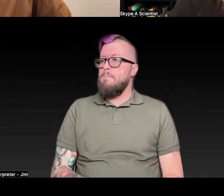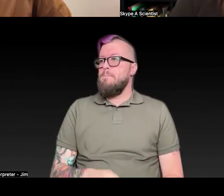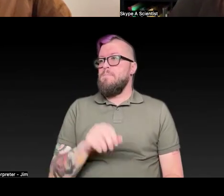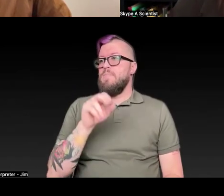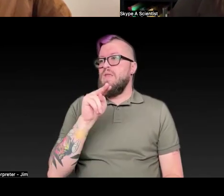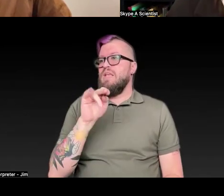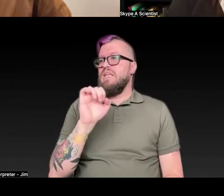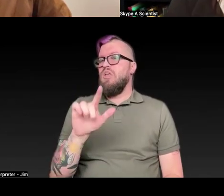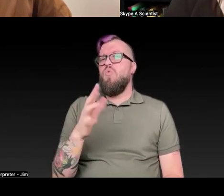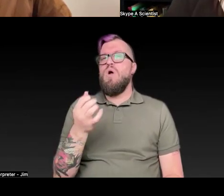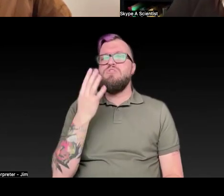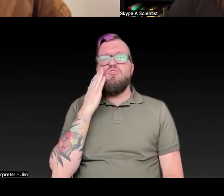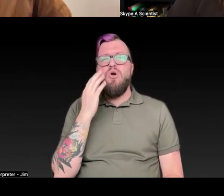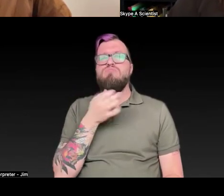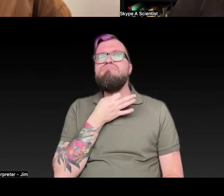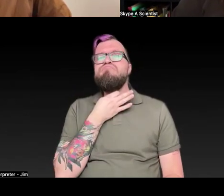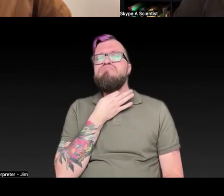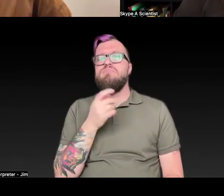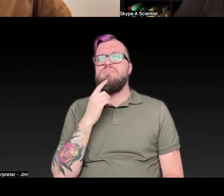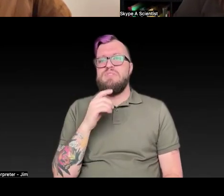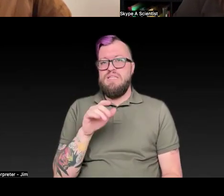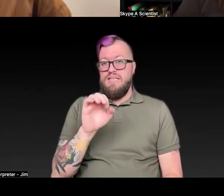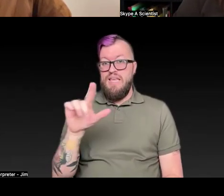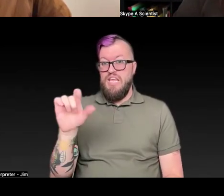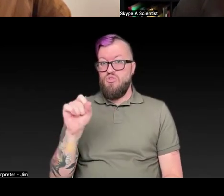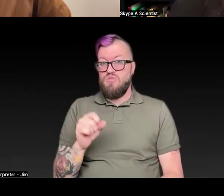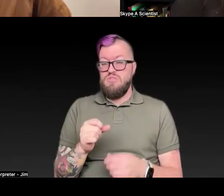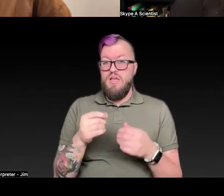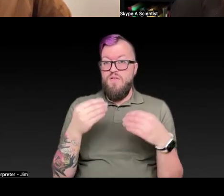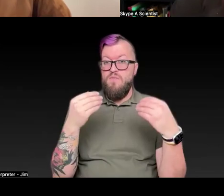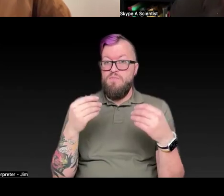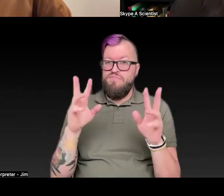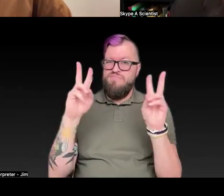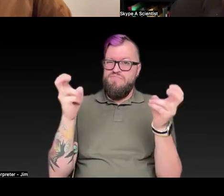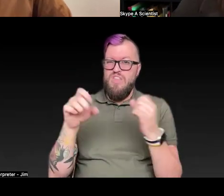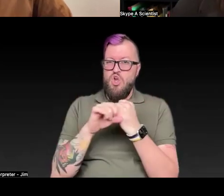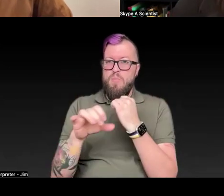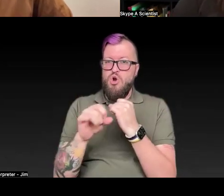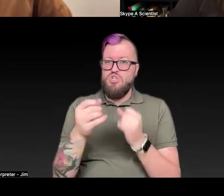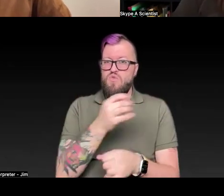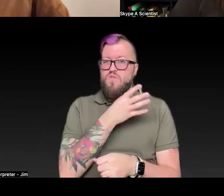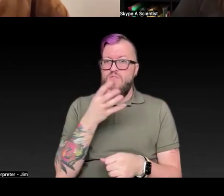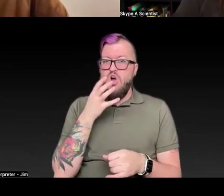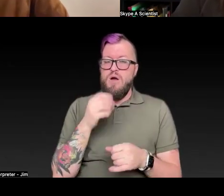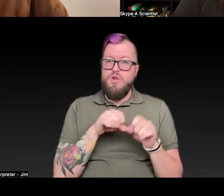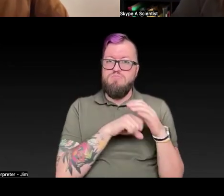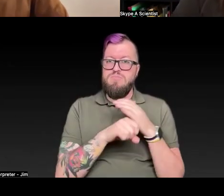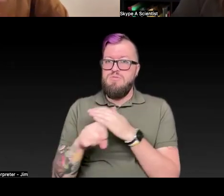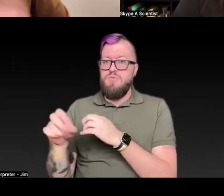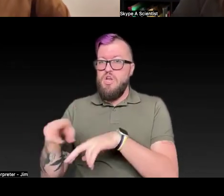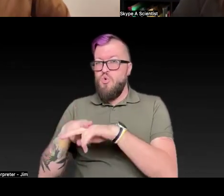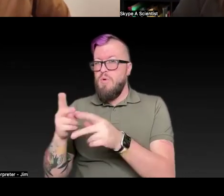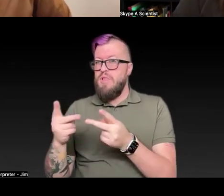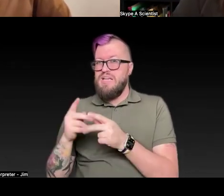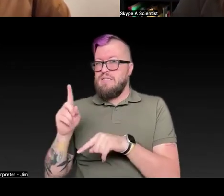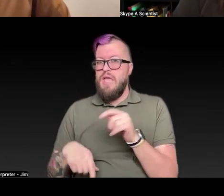know, I mean, you kind of answered this, but are eels commercially farmed? Or because you can't re get them to reproduce in a normal place,